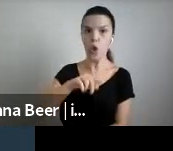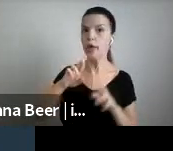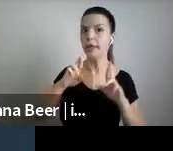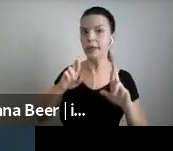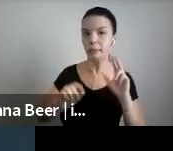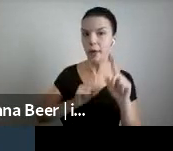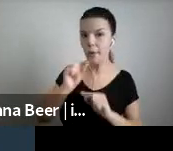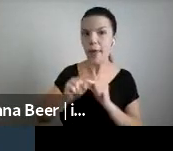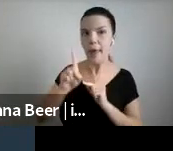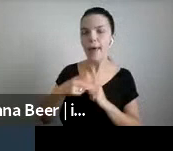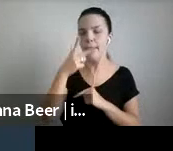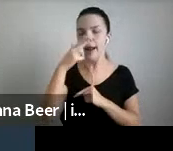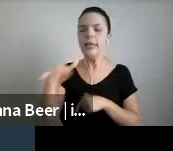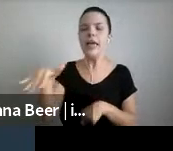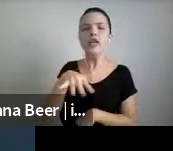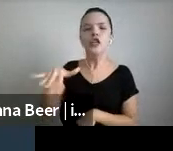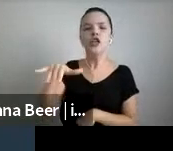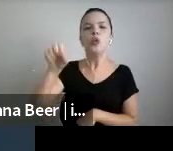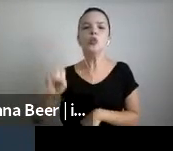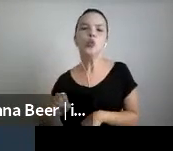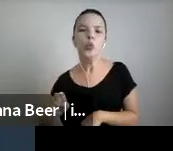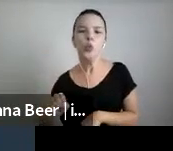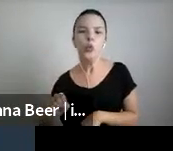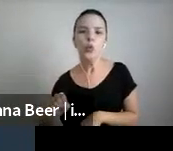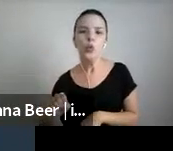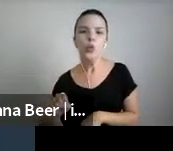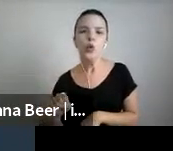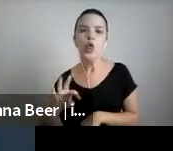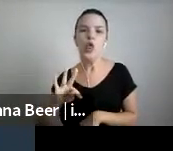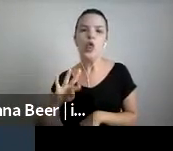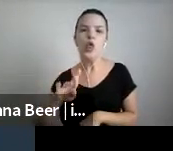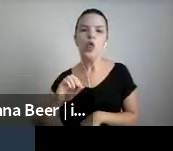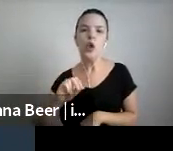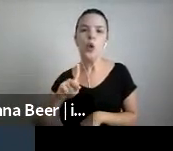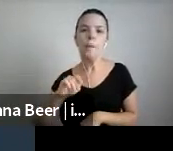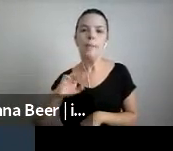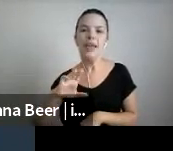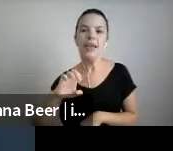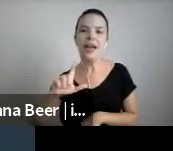northeast or southeast temperate and tropical